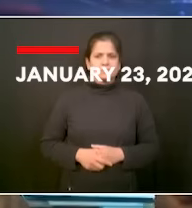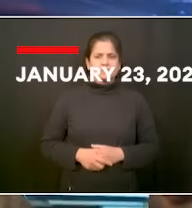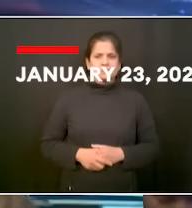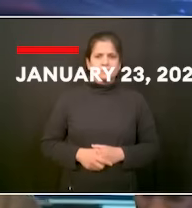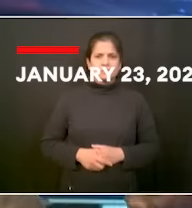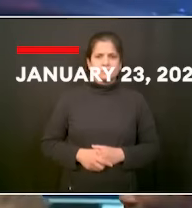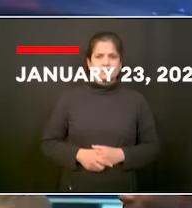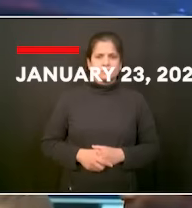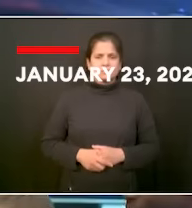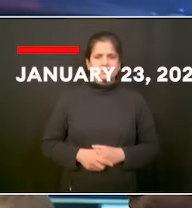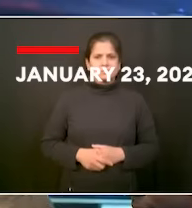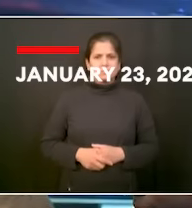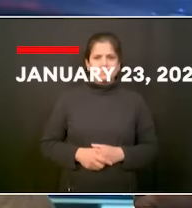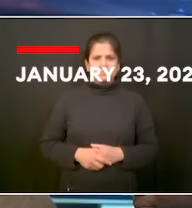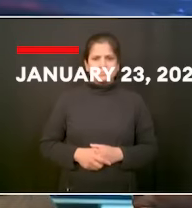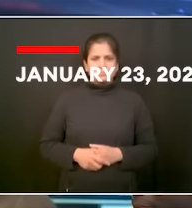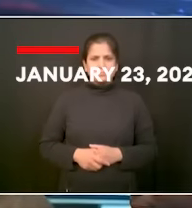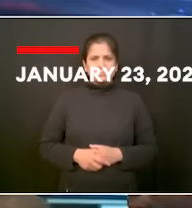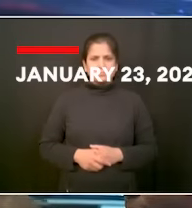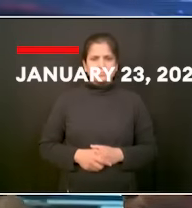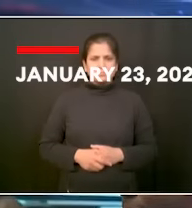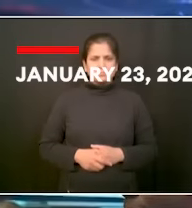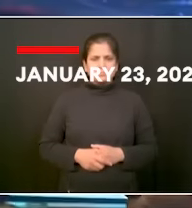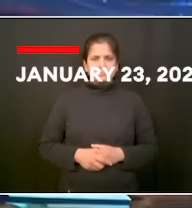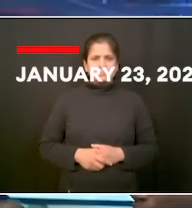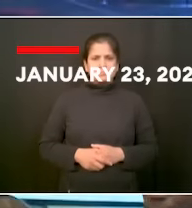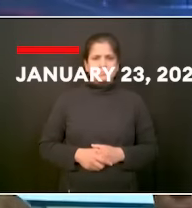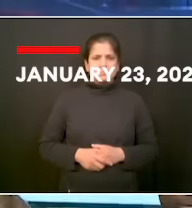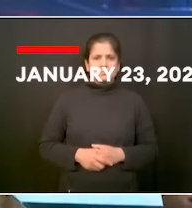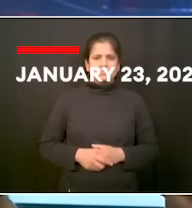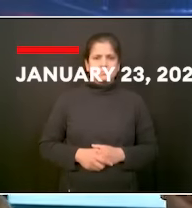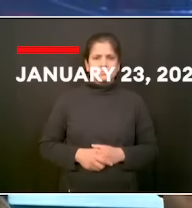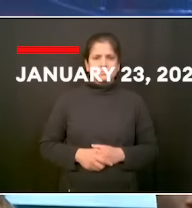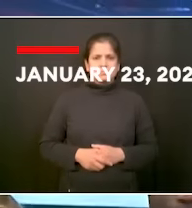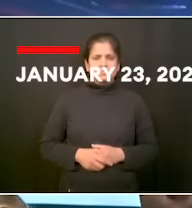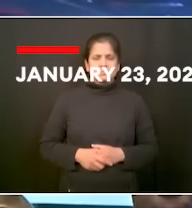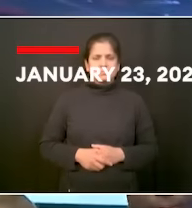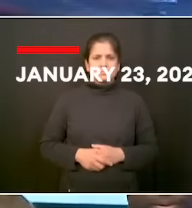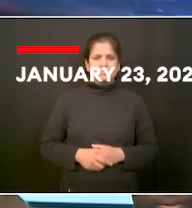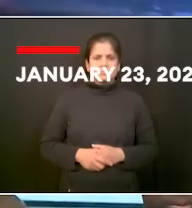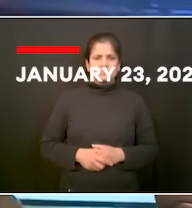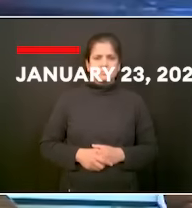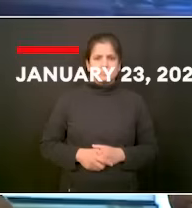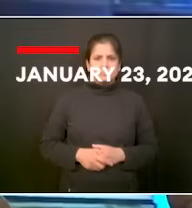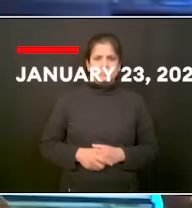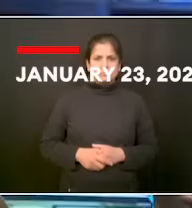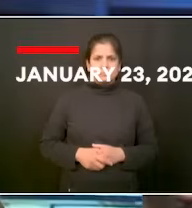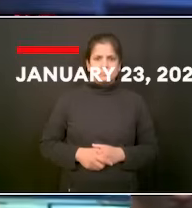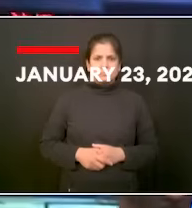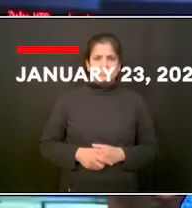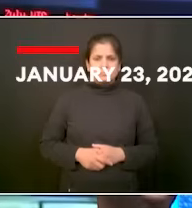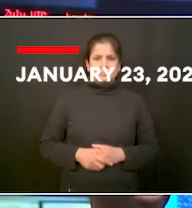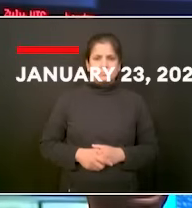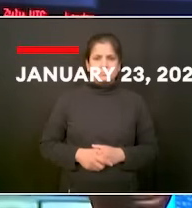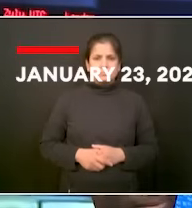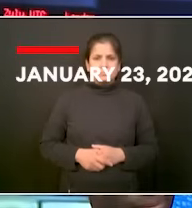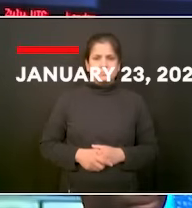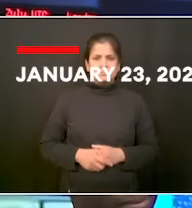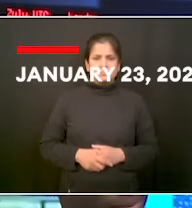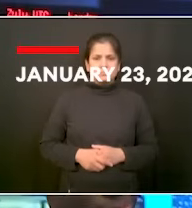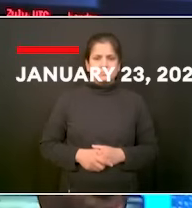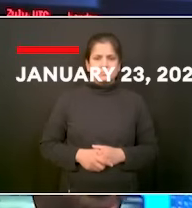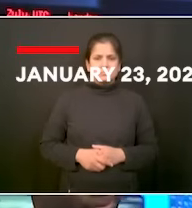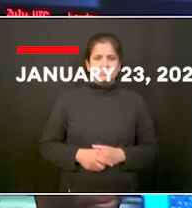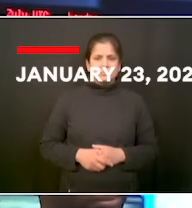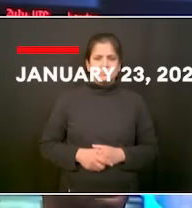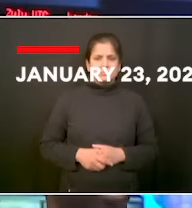All right, we will take some on-topic questions, please. All right, we'll start with Katie. Go ahead. Oh, hi, Mayor Mamdani. Hey, how's it going,